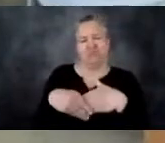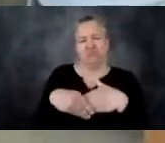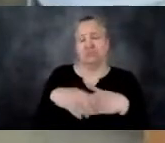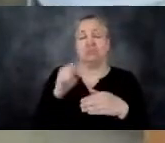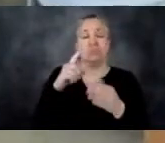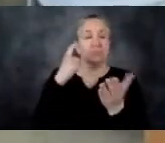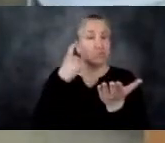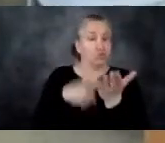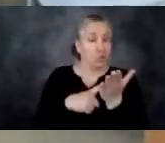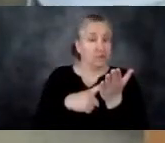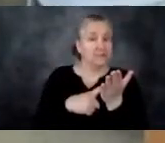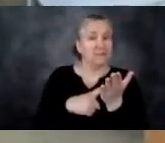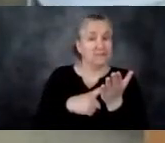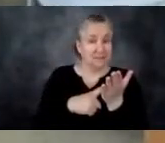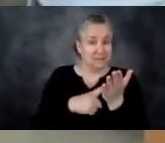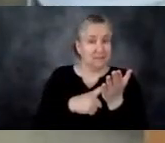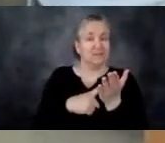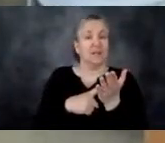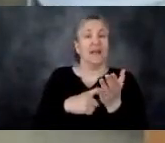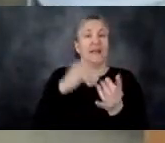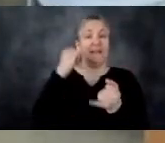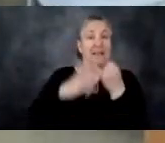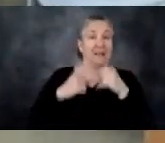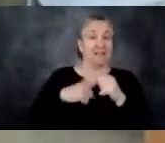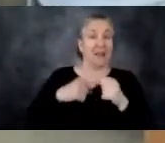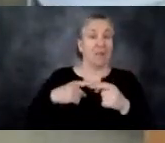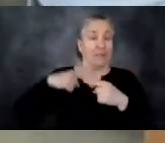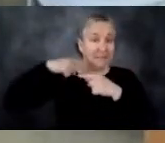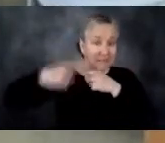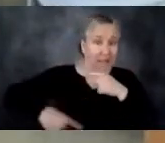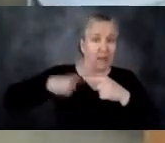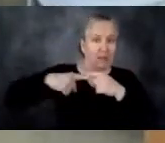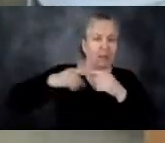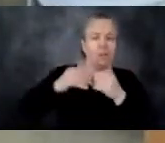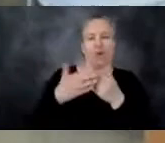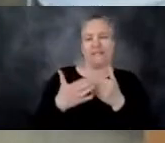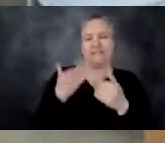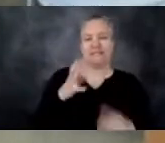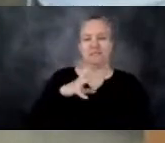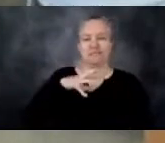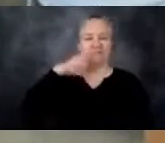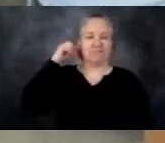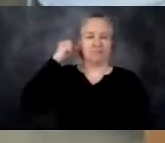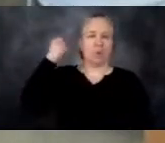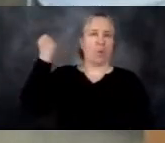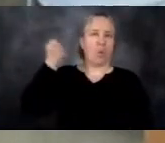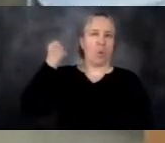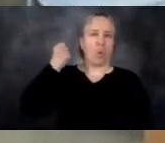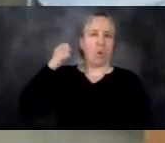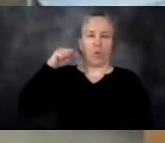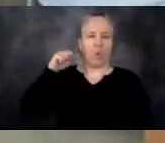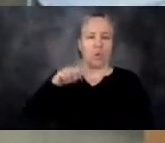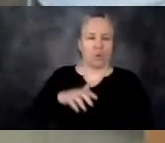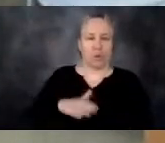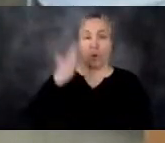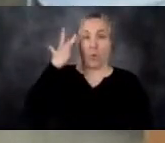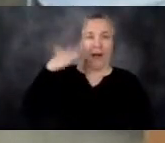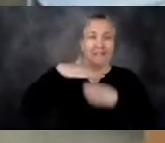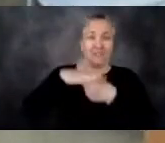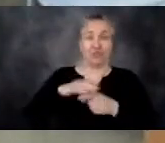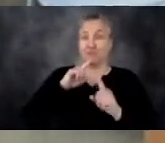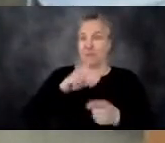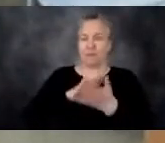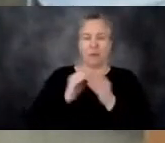the last sequence of holding your breath, it's much, much easier to hold your breath because you're calming down that stress response, okay?